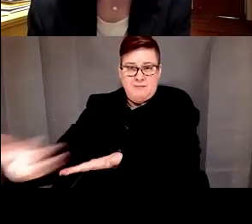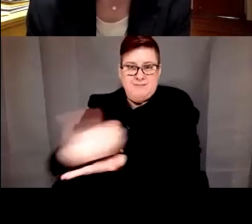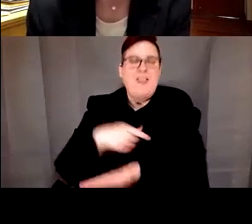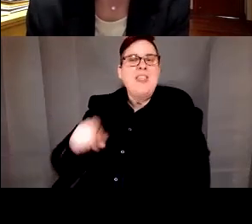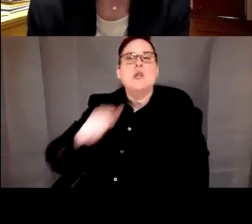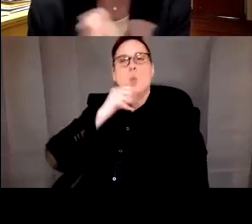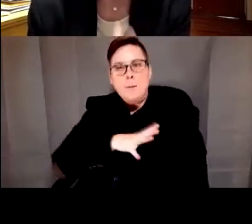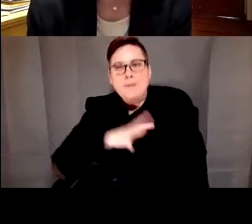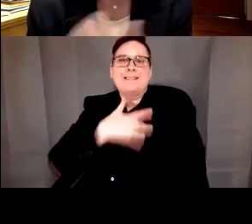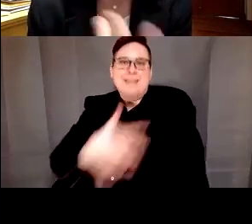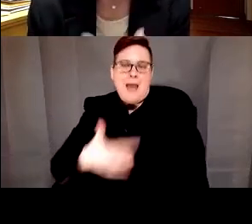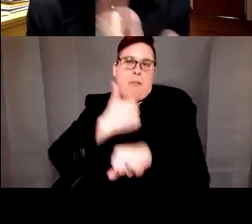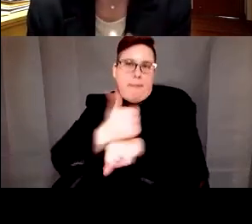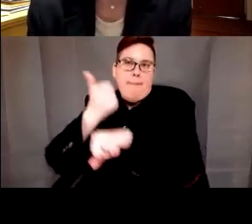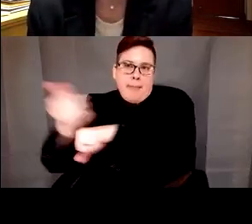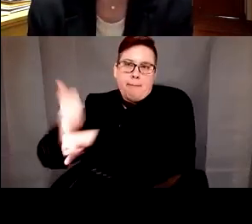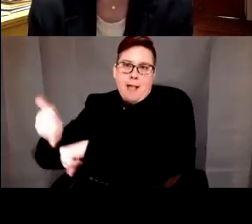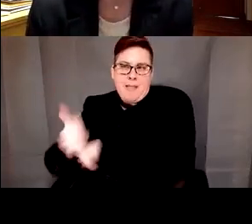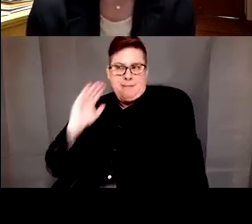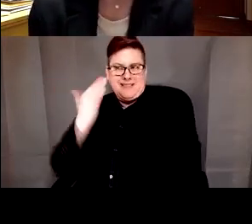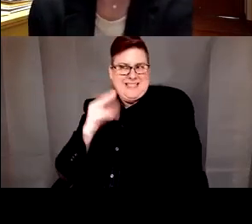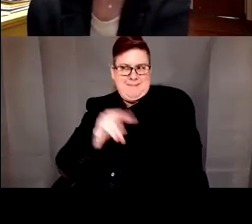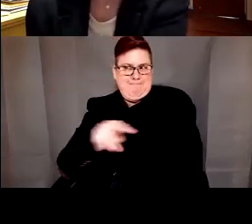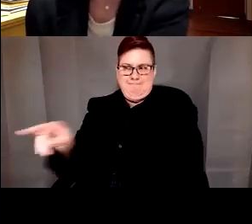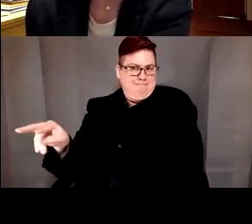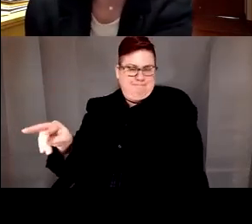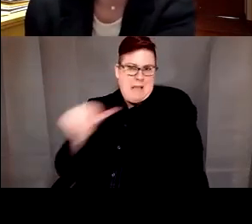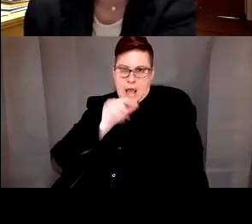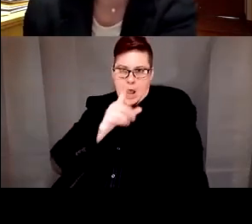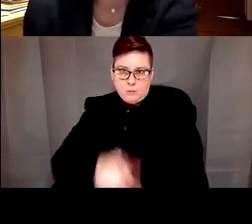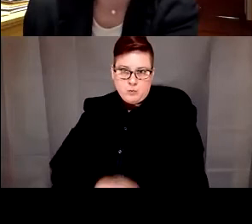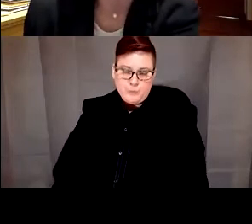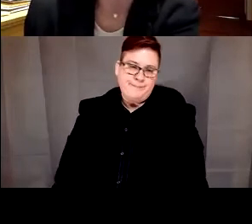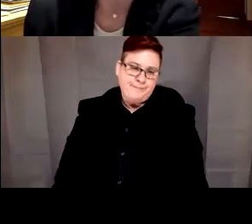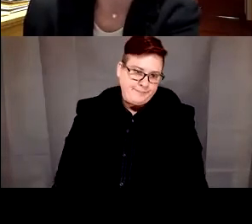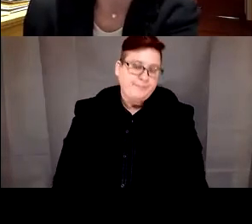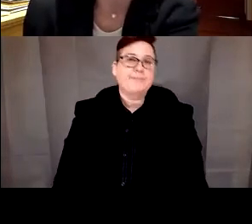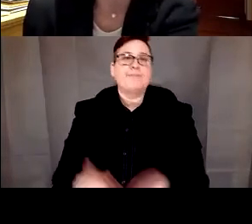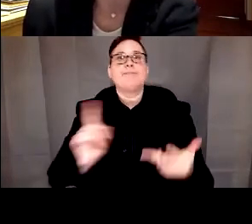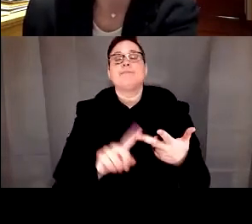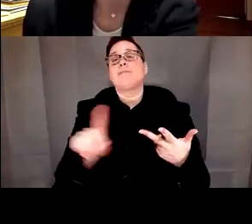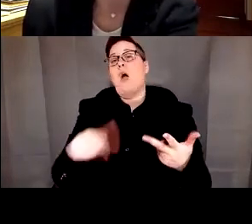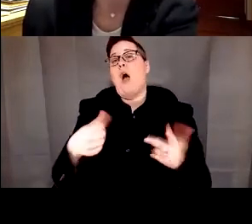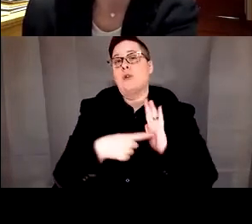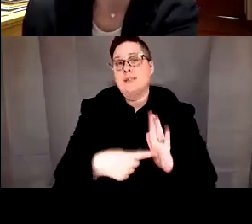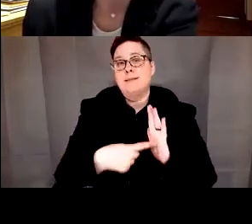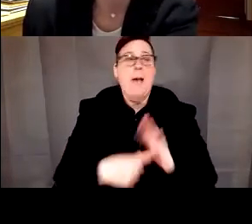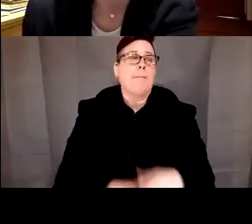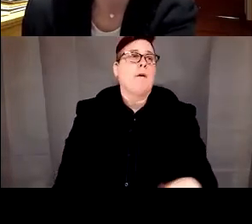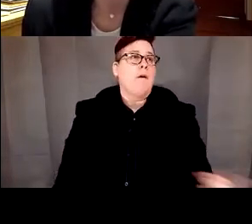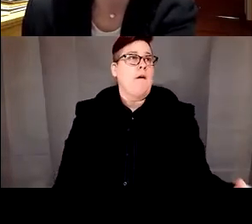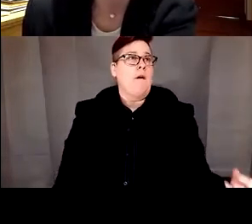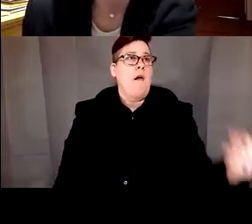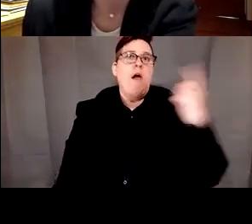made allegations which have seemed to be unsubstantiated. Another issue is the significance of the